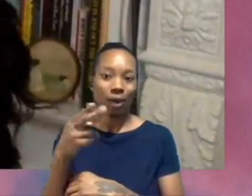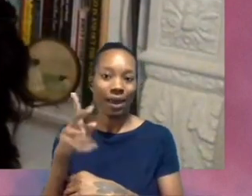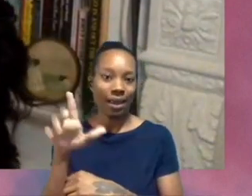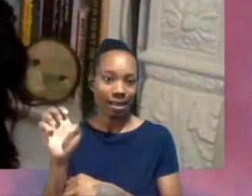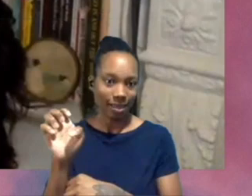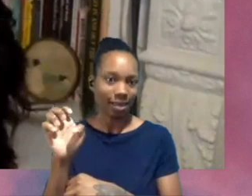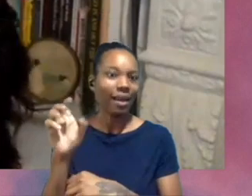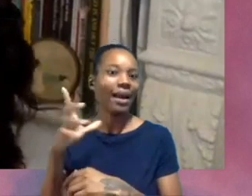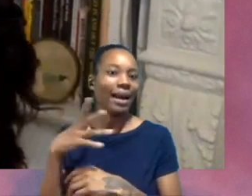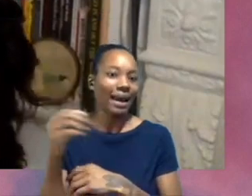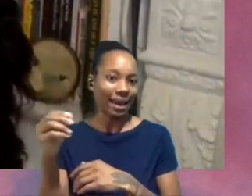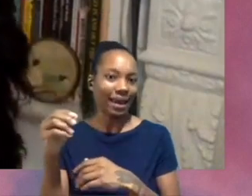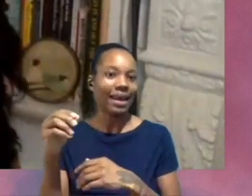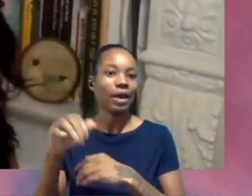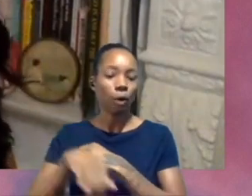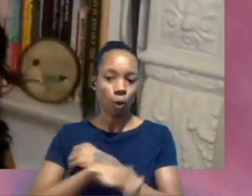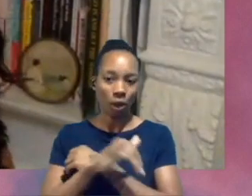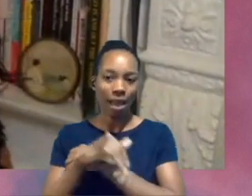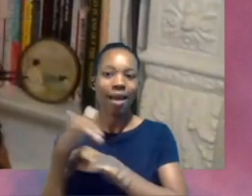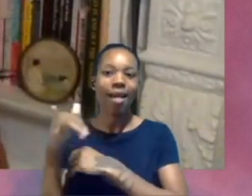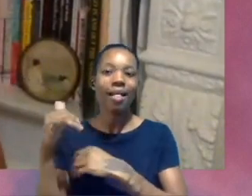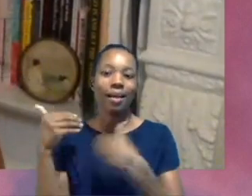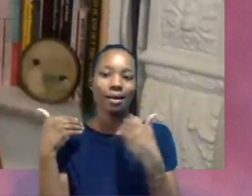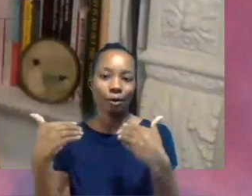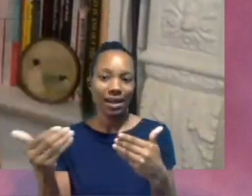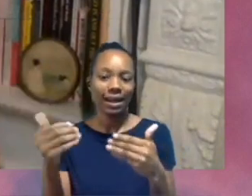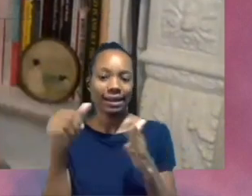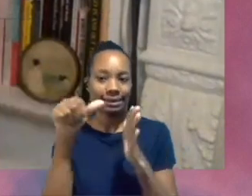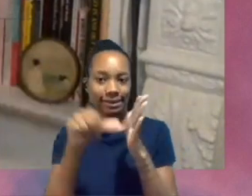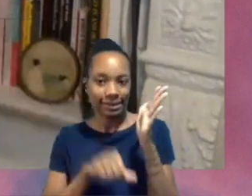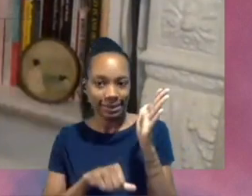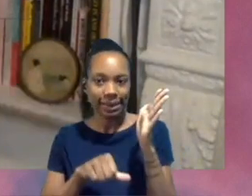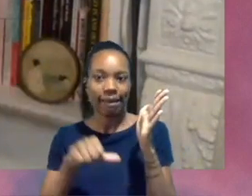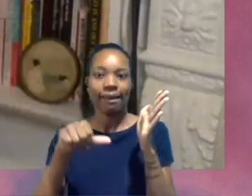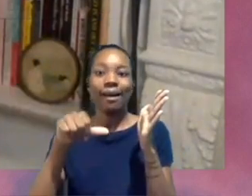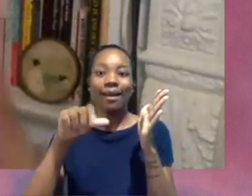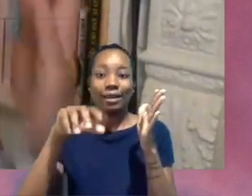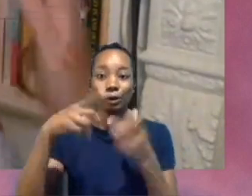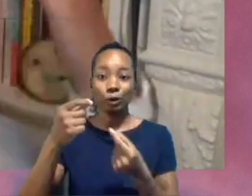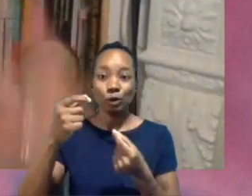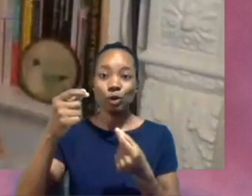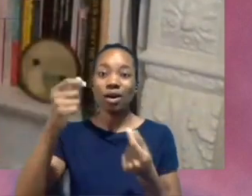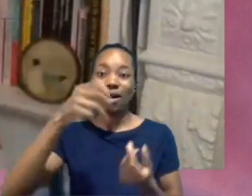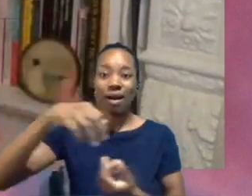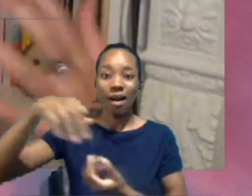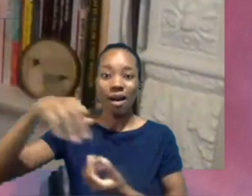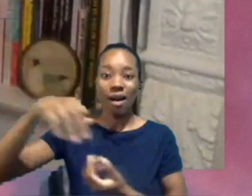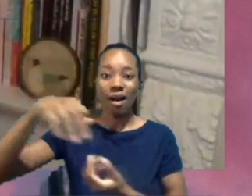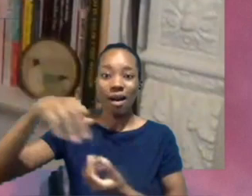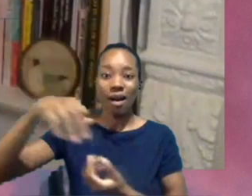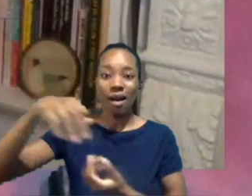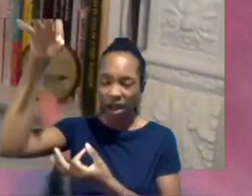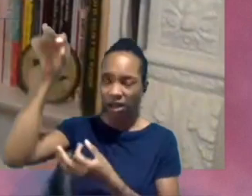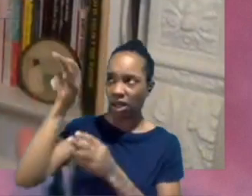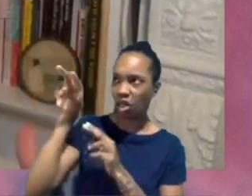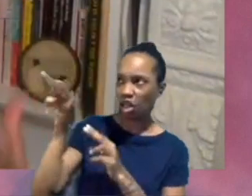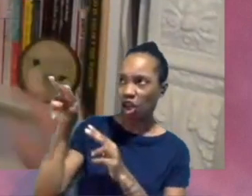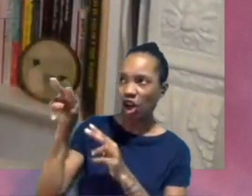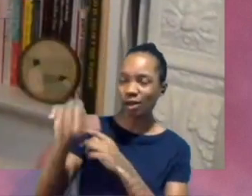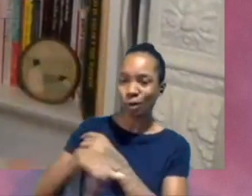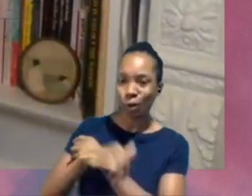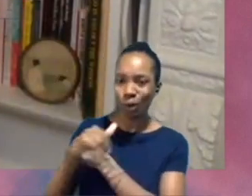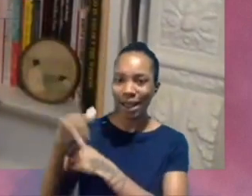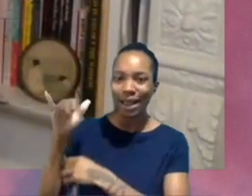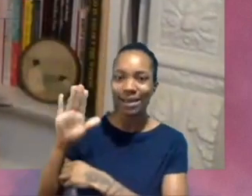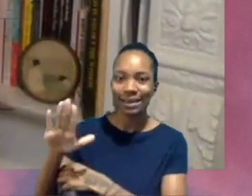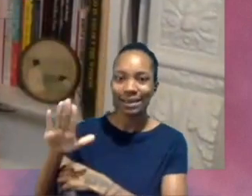on a hook from the ceiling, which is how they were able to see that the heart of a blue whale is big enough that a human can stand up inside of it. That's